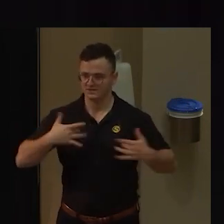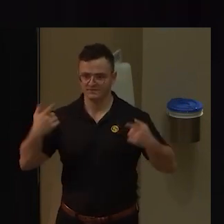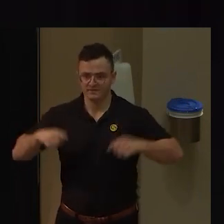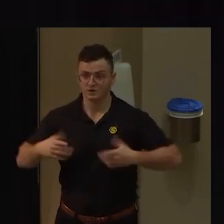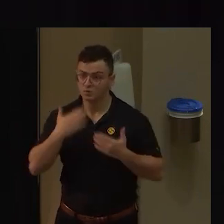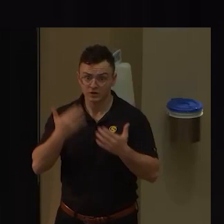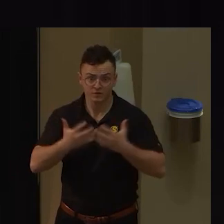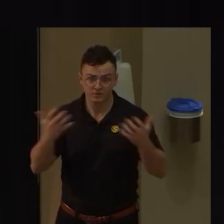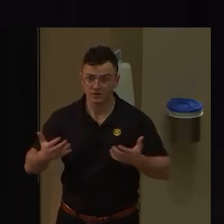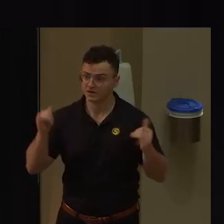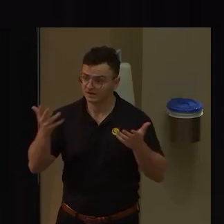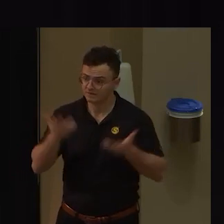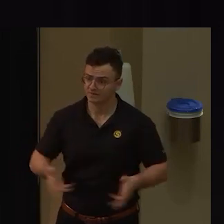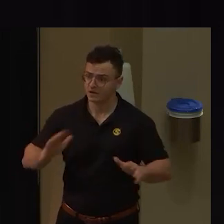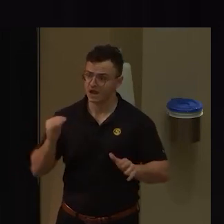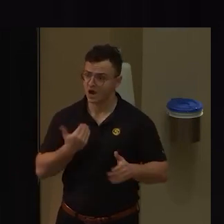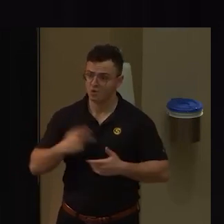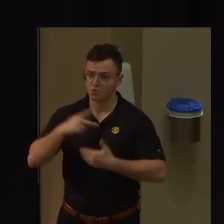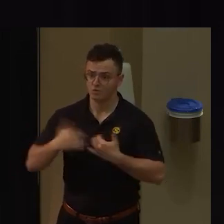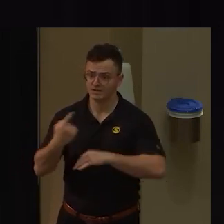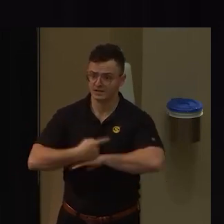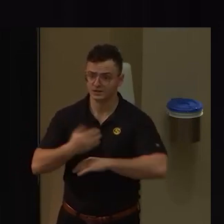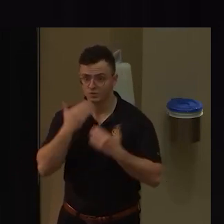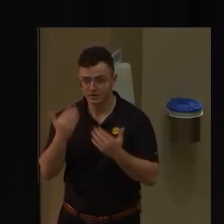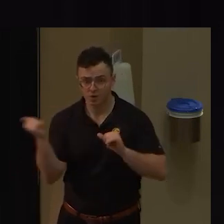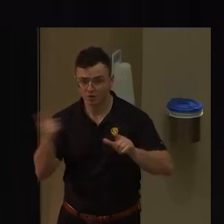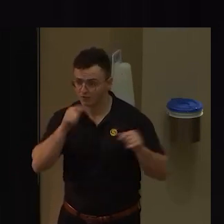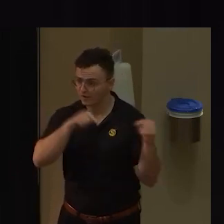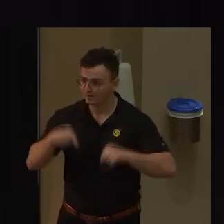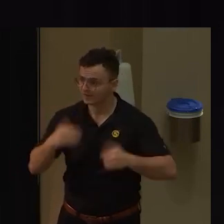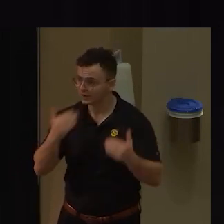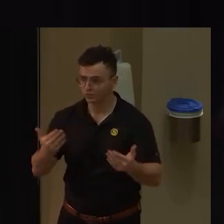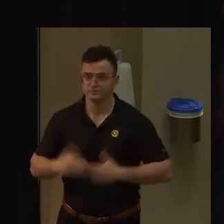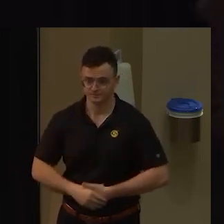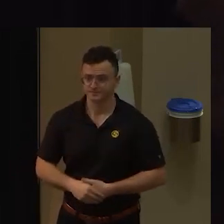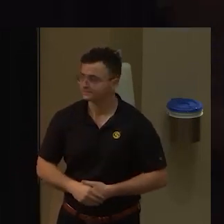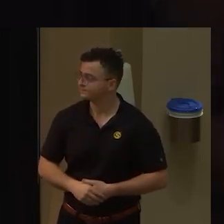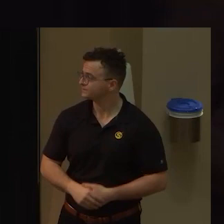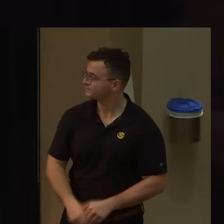thank you very much. That concludes our program for today. Thank you, everybody, for attending.